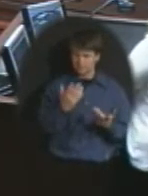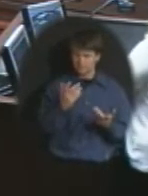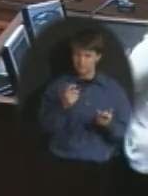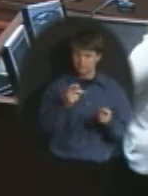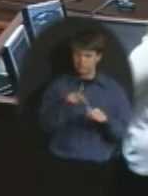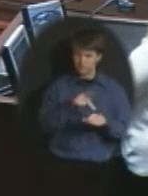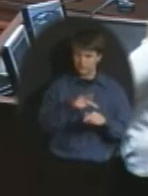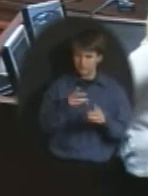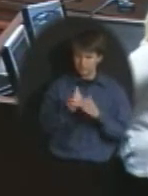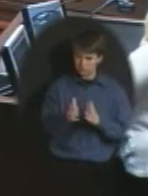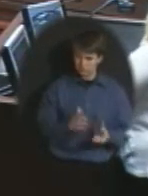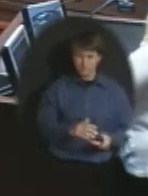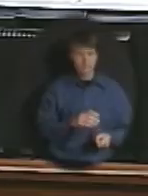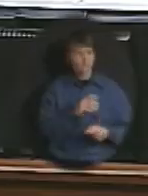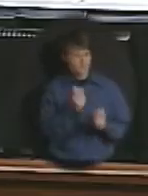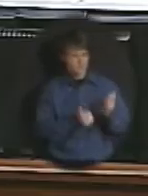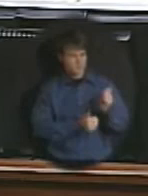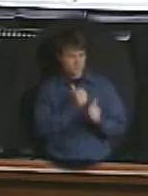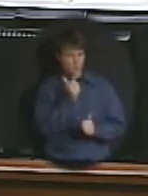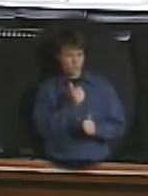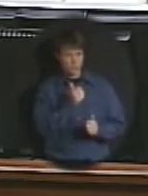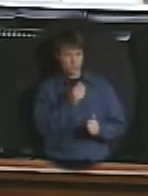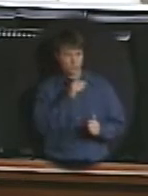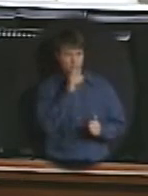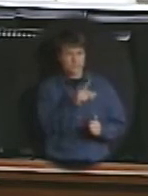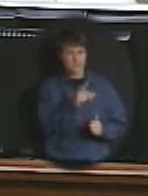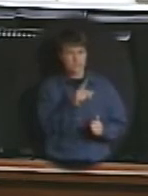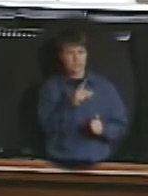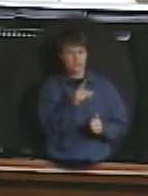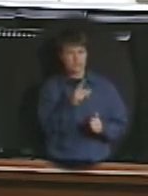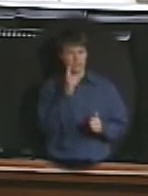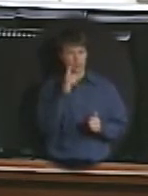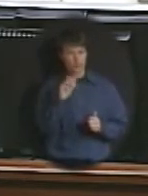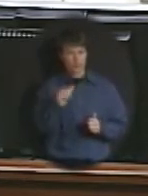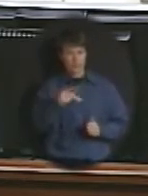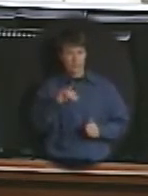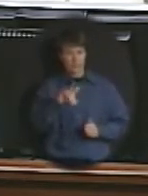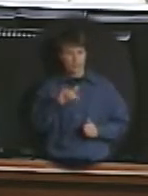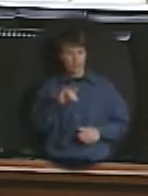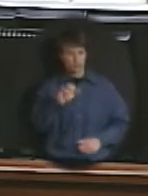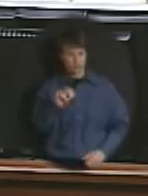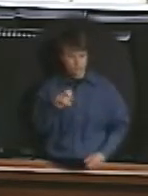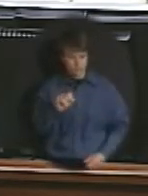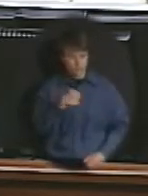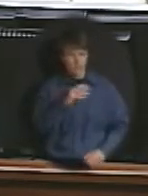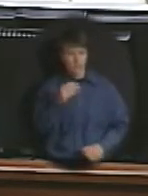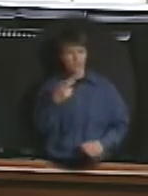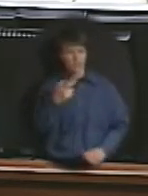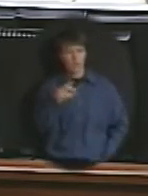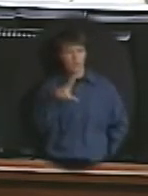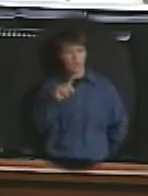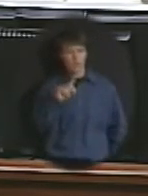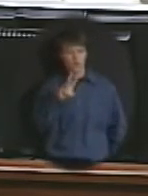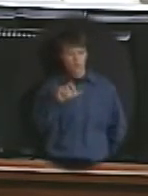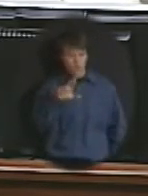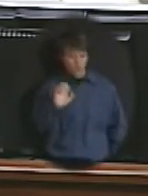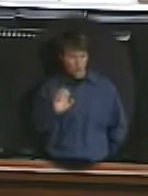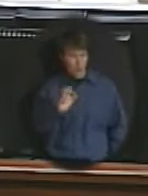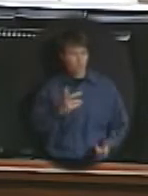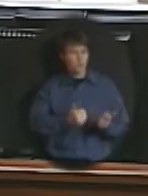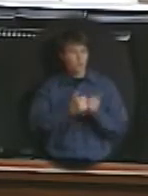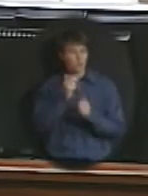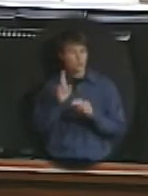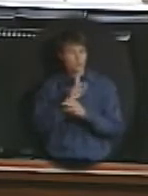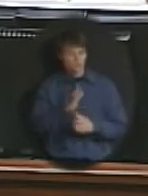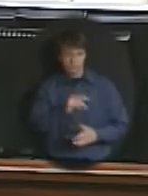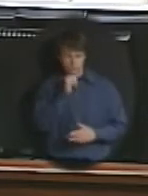administrative leadership. Most of this is really back-end applications and hardware that most people, most of our users don't